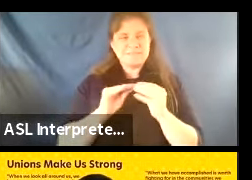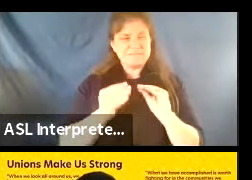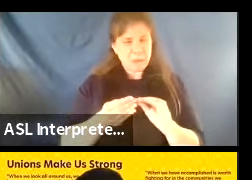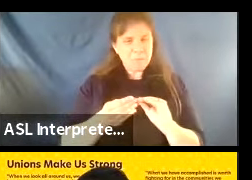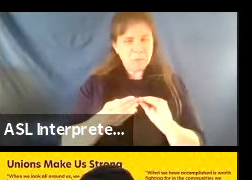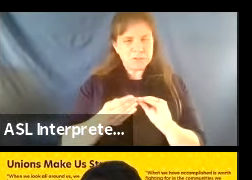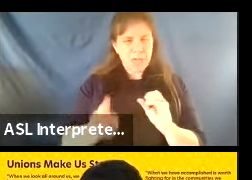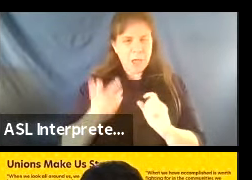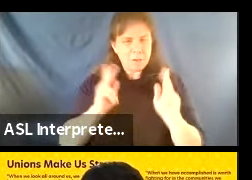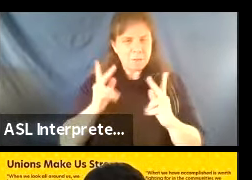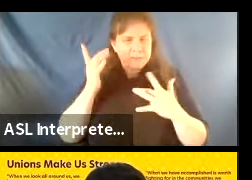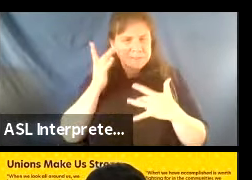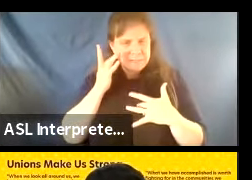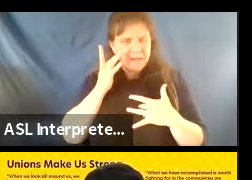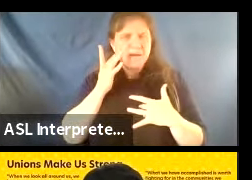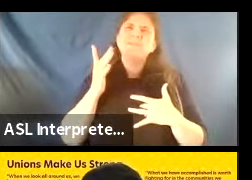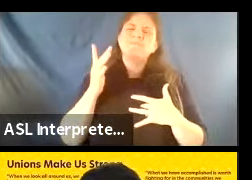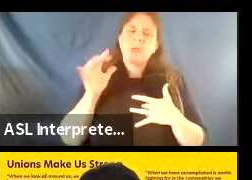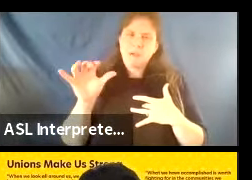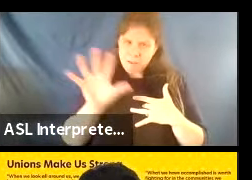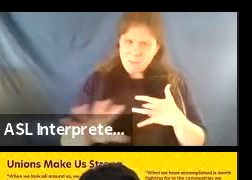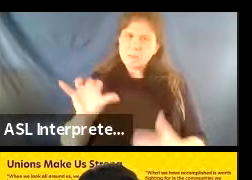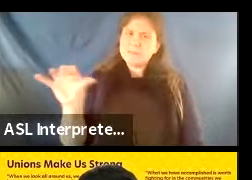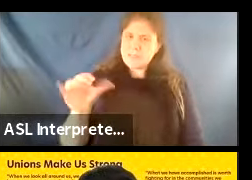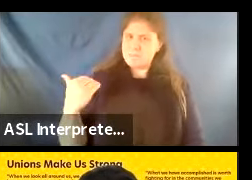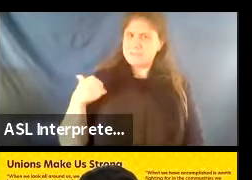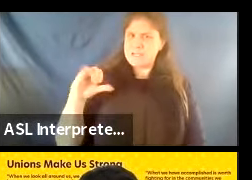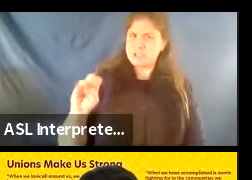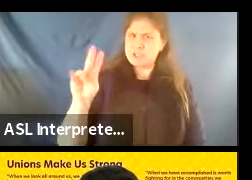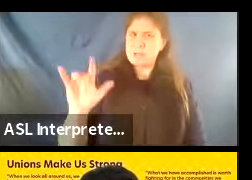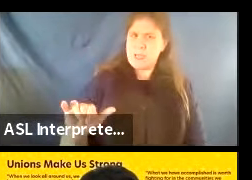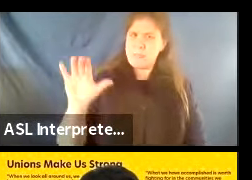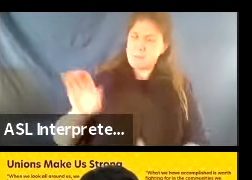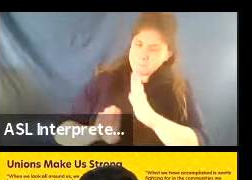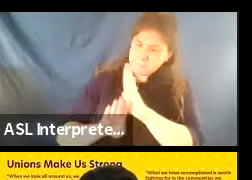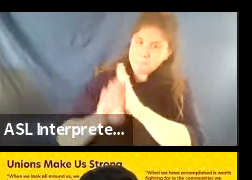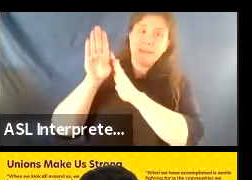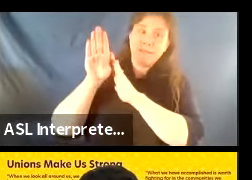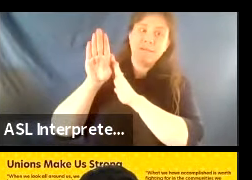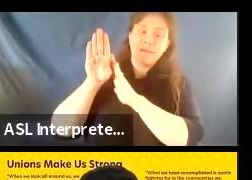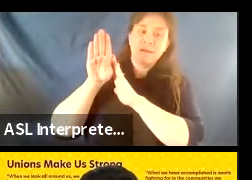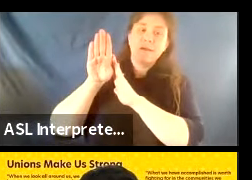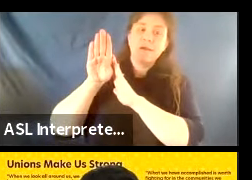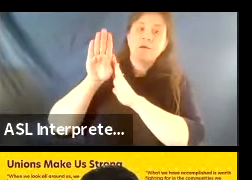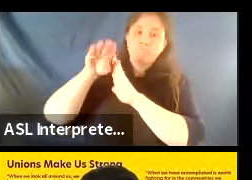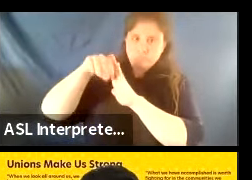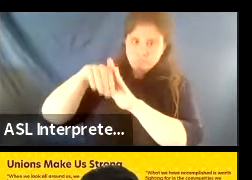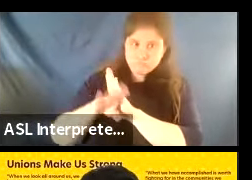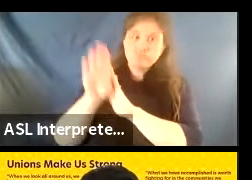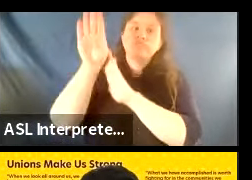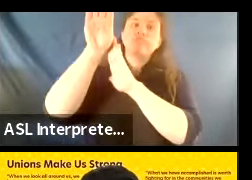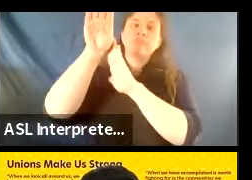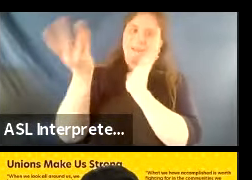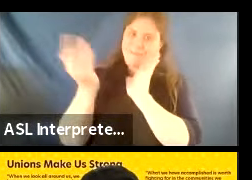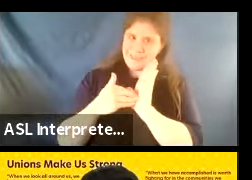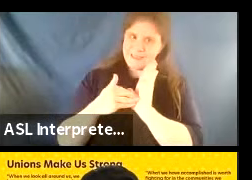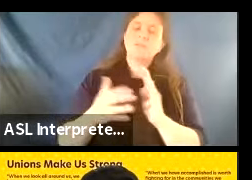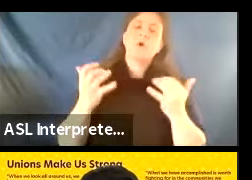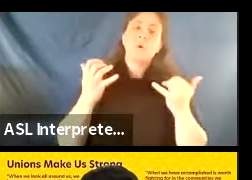we are still not out of the woods yet. We are absolutely thankfully on the other side of this surge, and things are definitely getting better. But as we lifted that